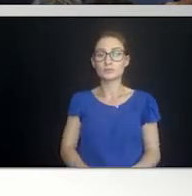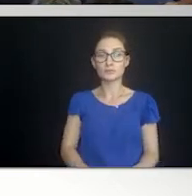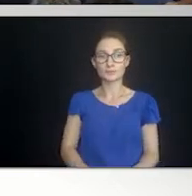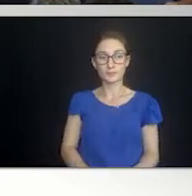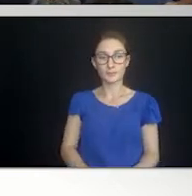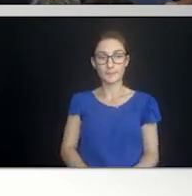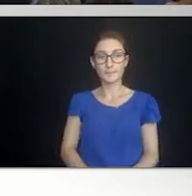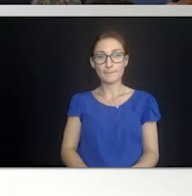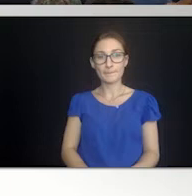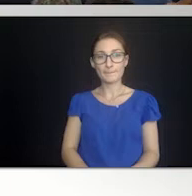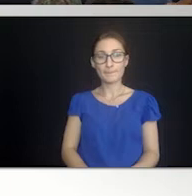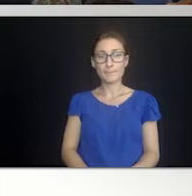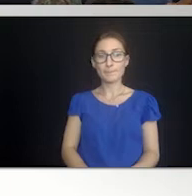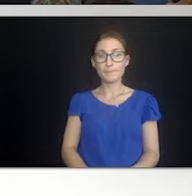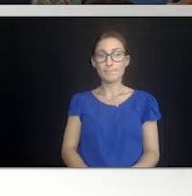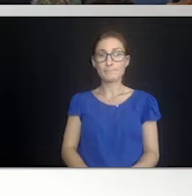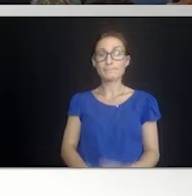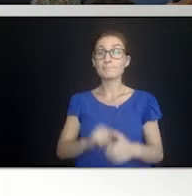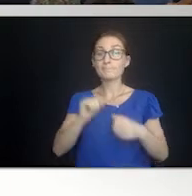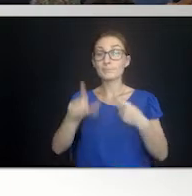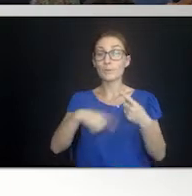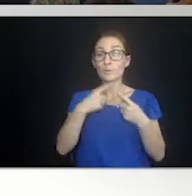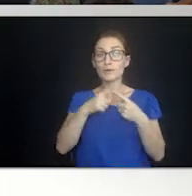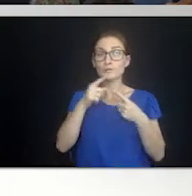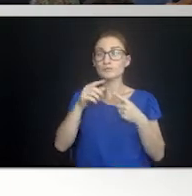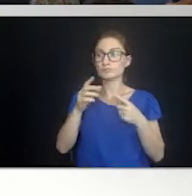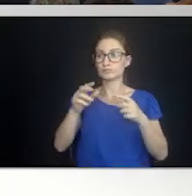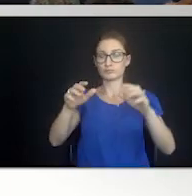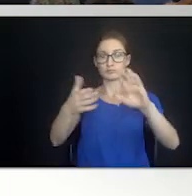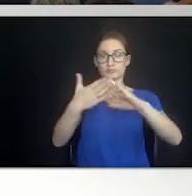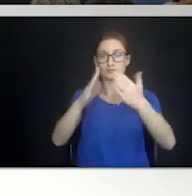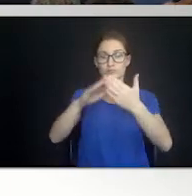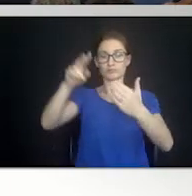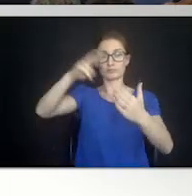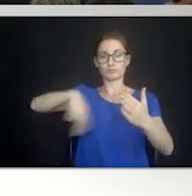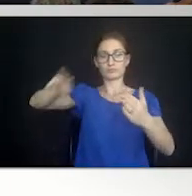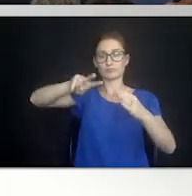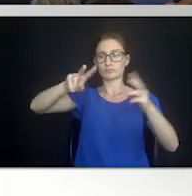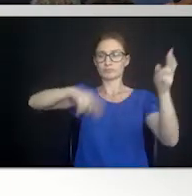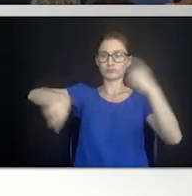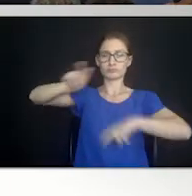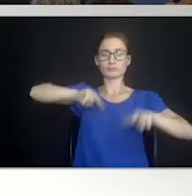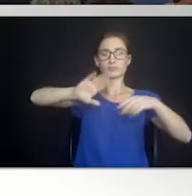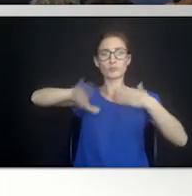challenges. But when you look around the community as a whole,